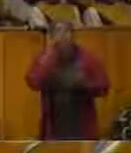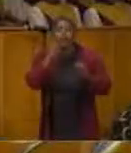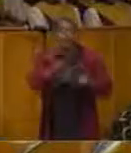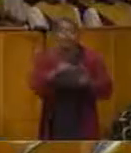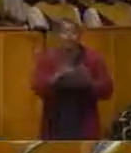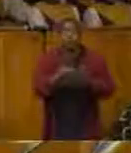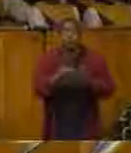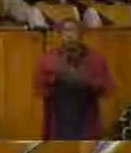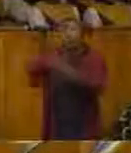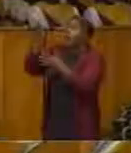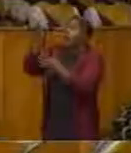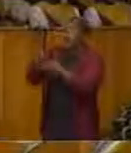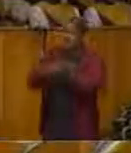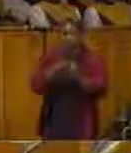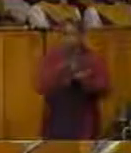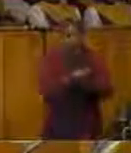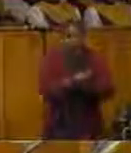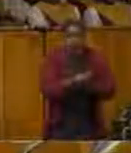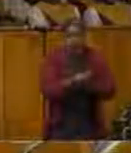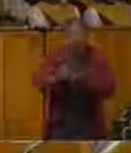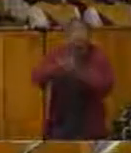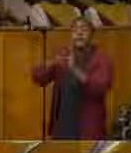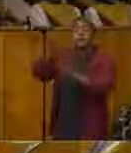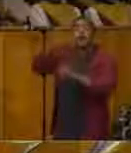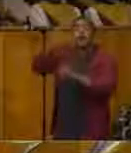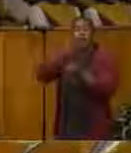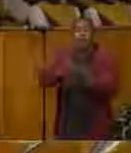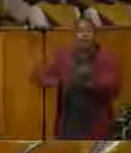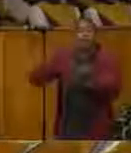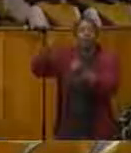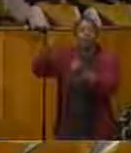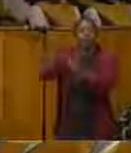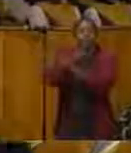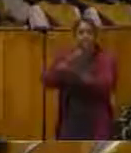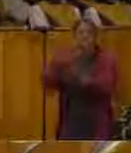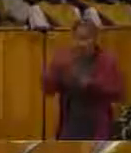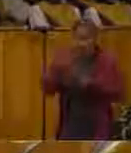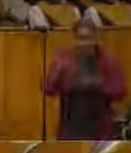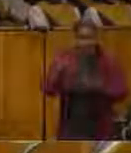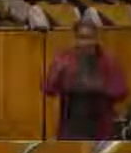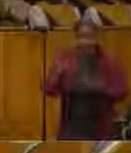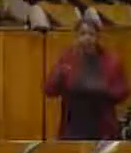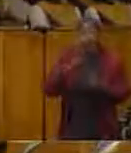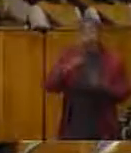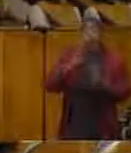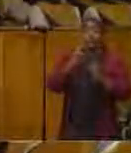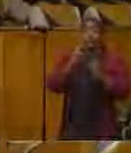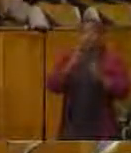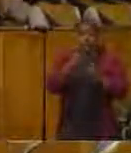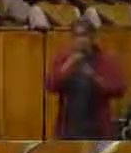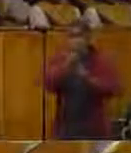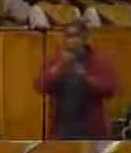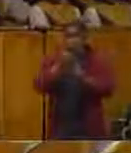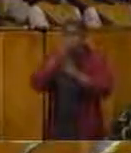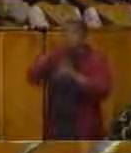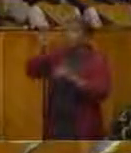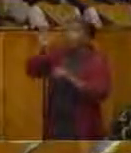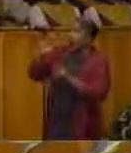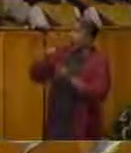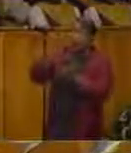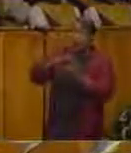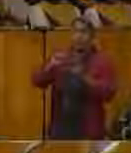money, you'll put him over everything. He says, I want you to give because it glorifies me. Number two,